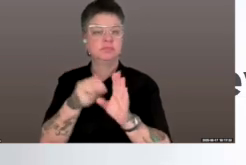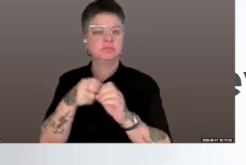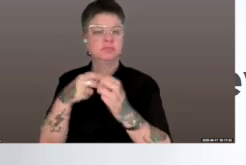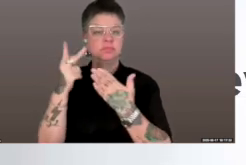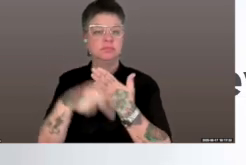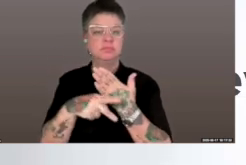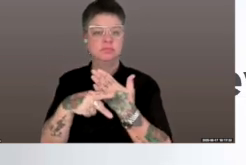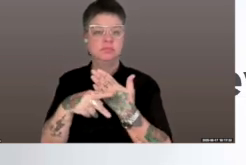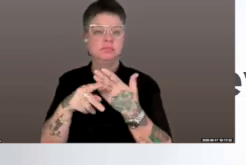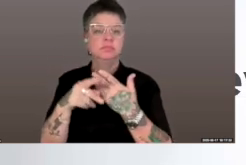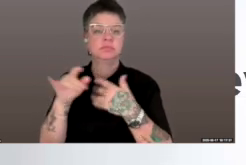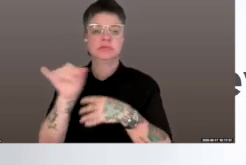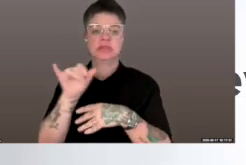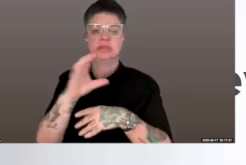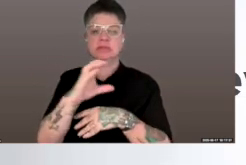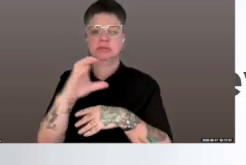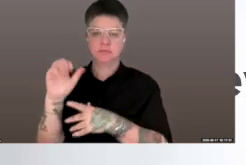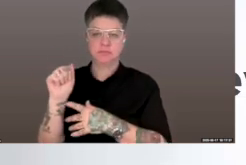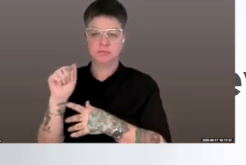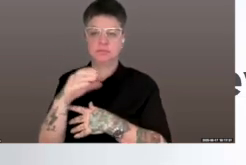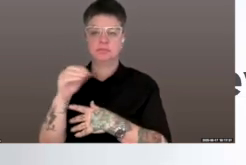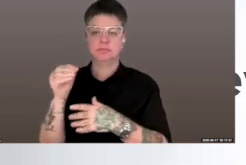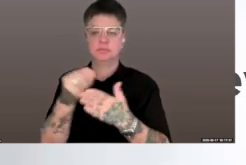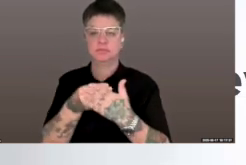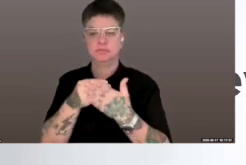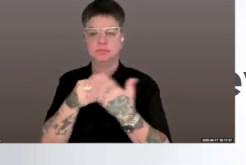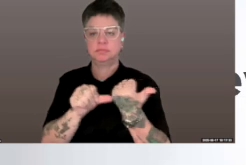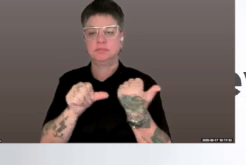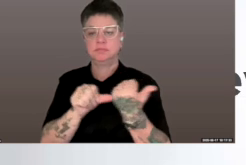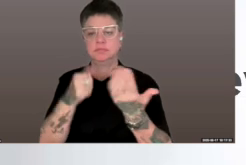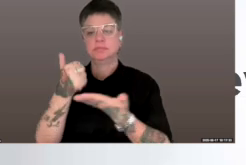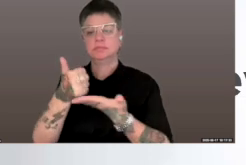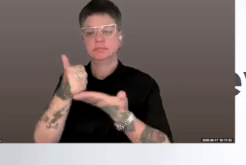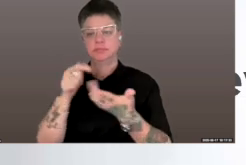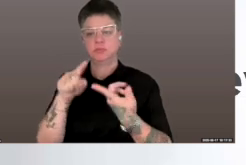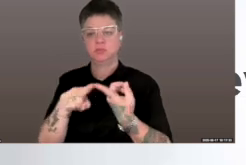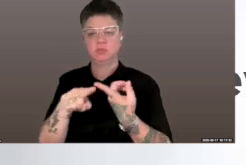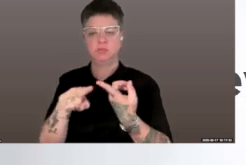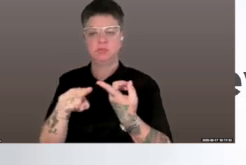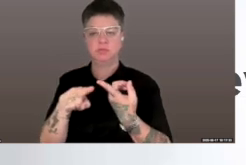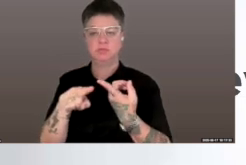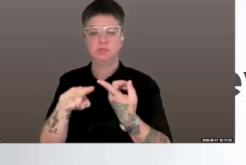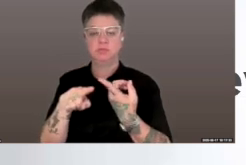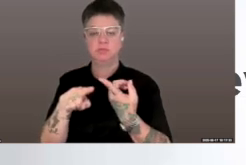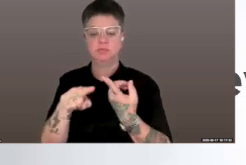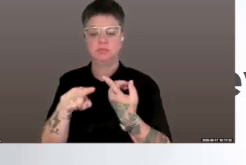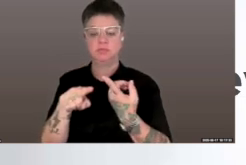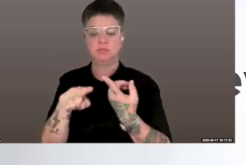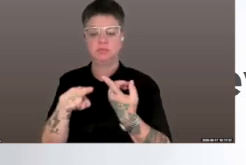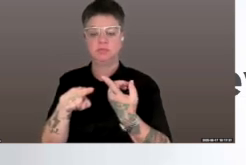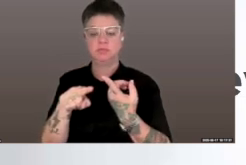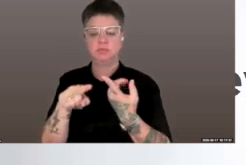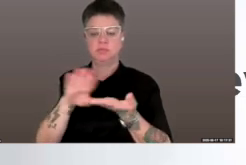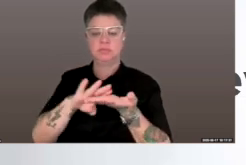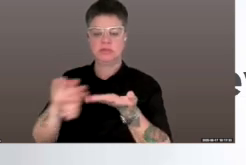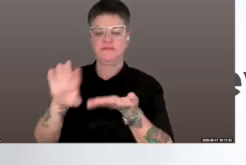to flag the vehicle's battery if it drops below 70%. Most vehicle manufacturer warranties